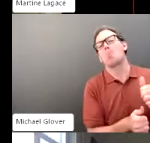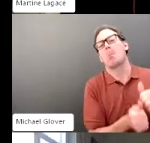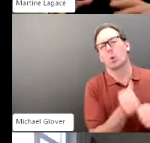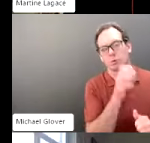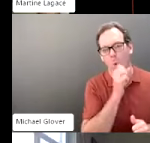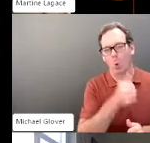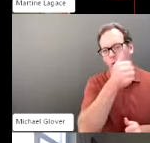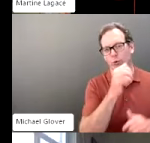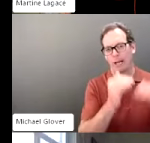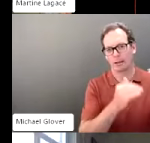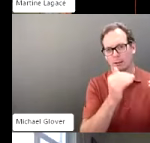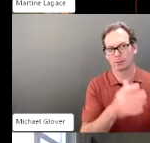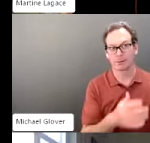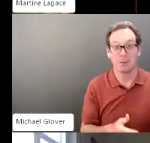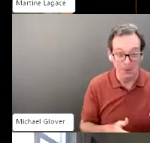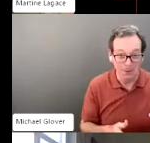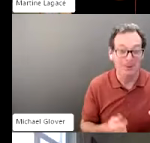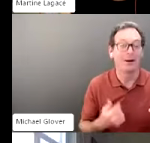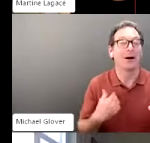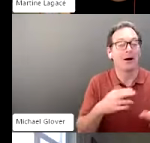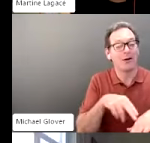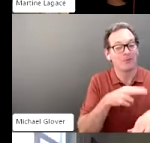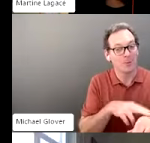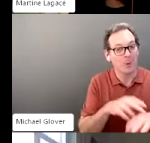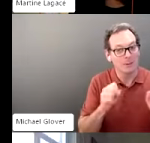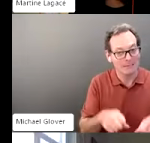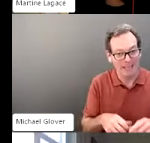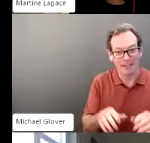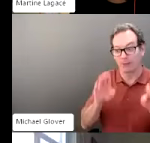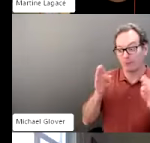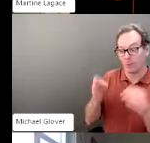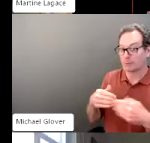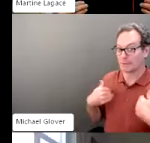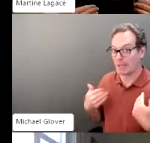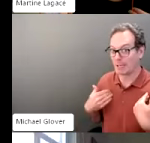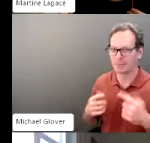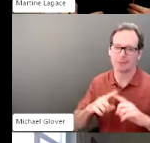could have a whole presentation focusing on ageism targeting younger adults.